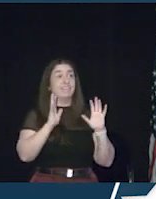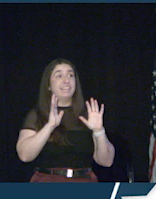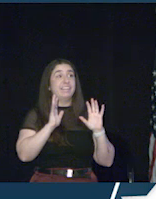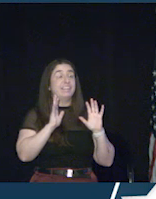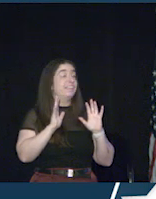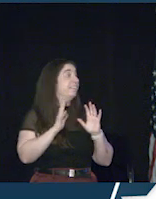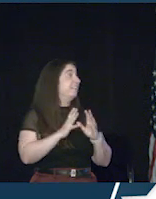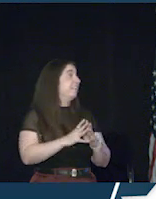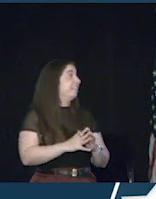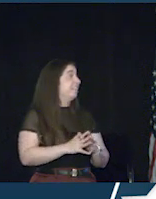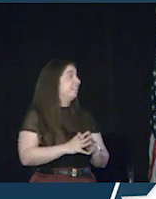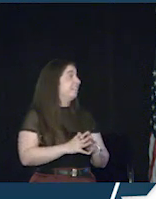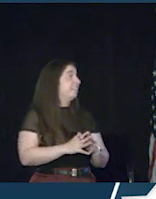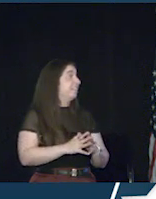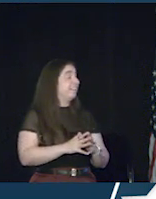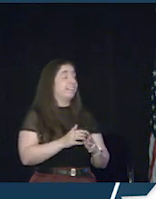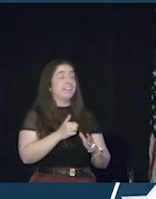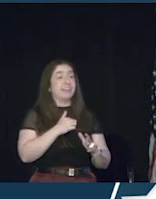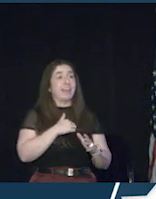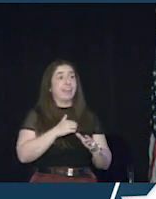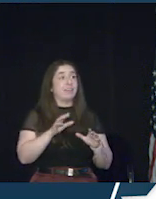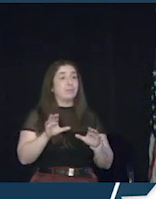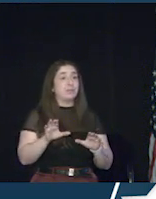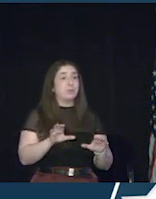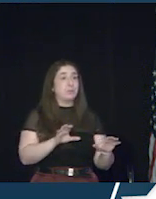and I have been doing